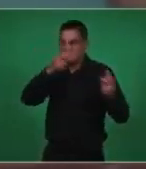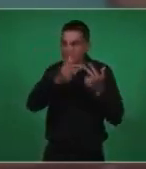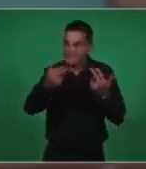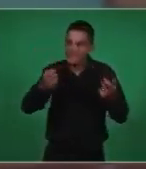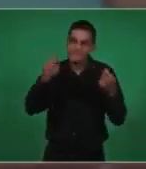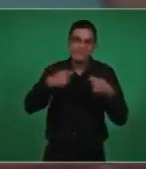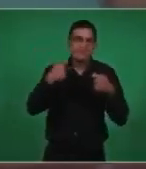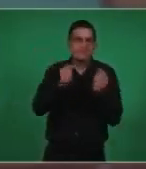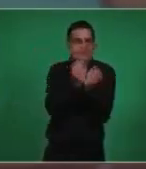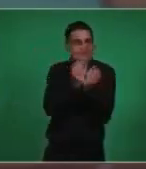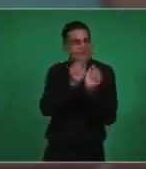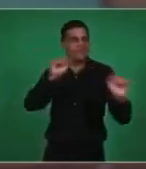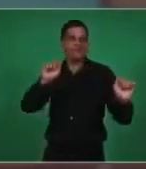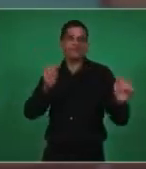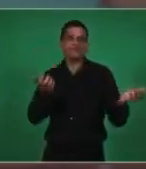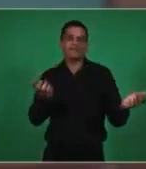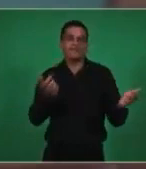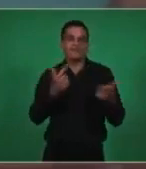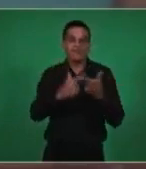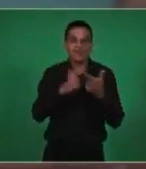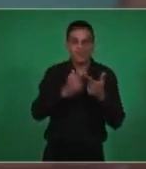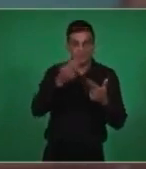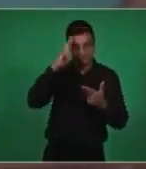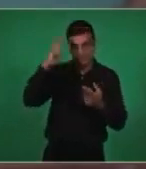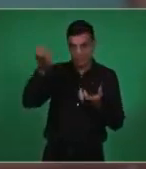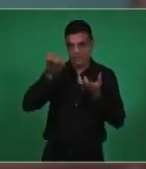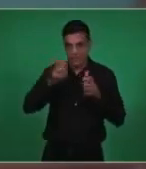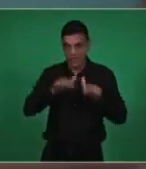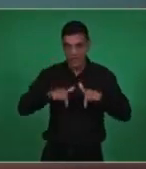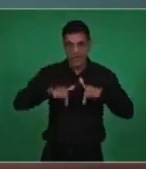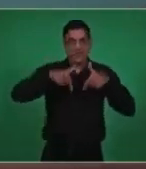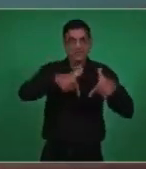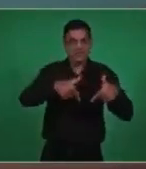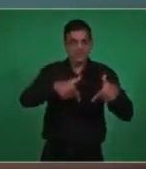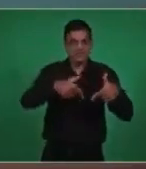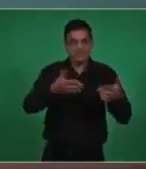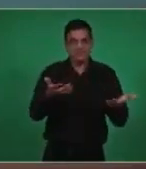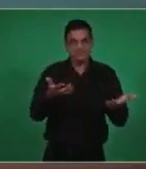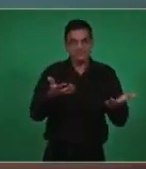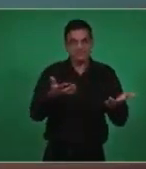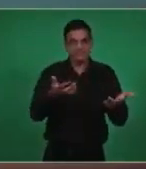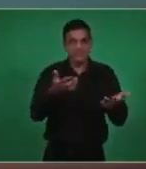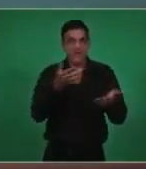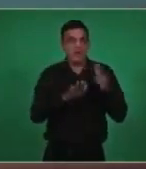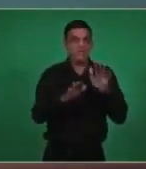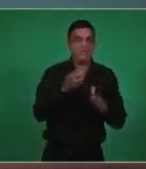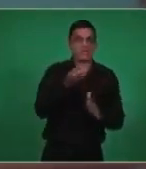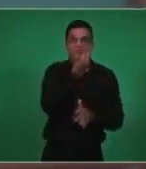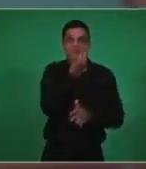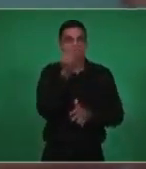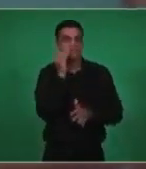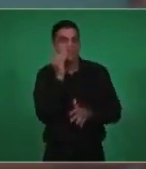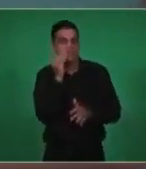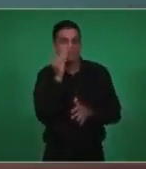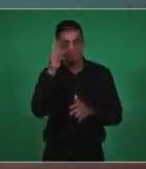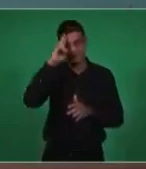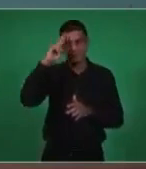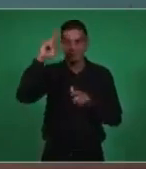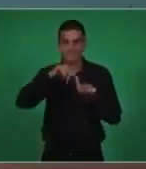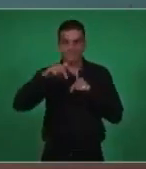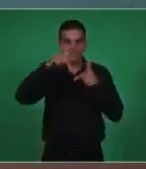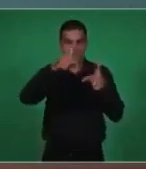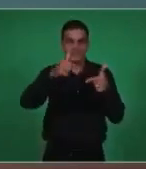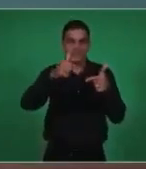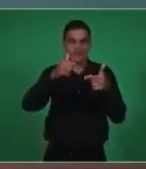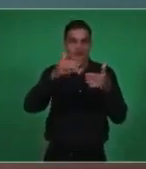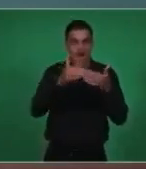blessing in your mind. The Lord wants to deliver for this bitterness, this oppression, this pain. You may even need to do